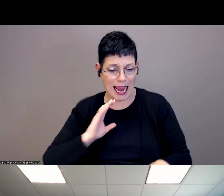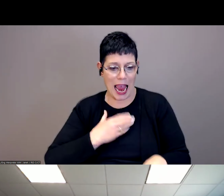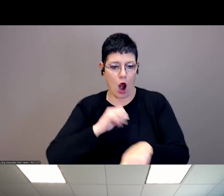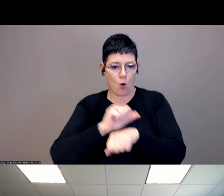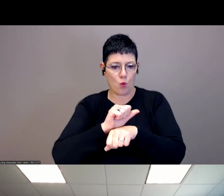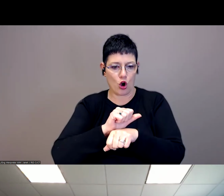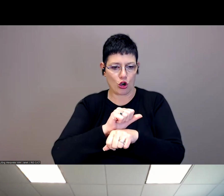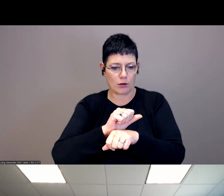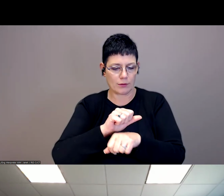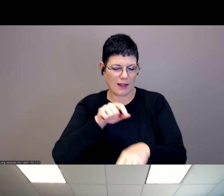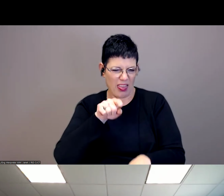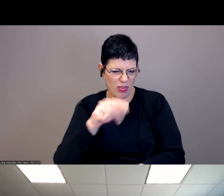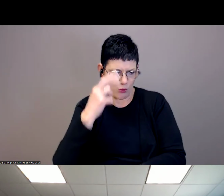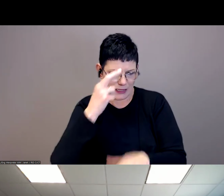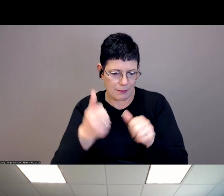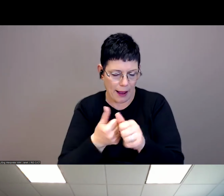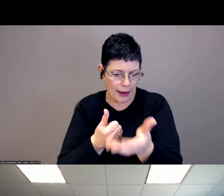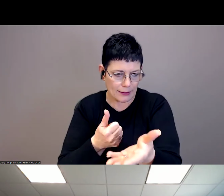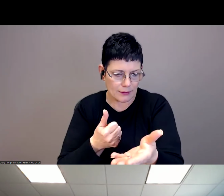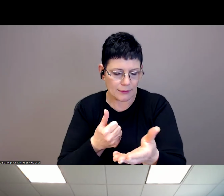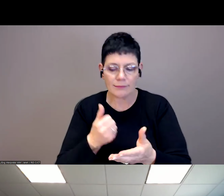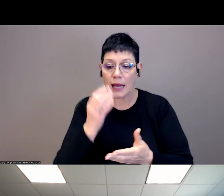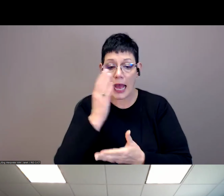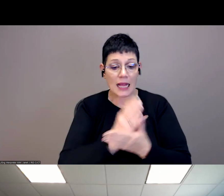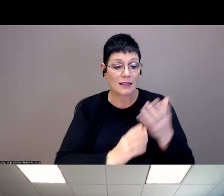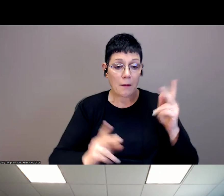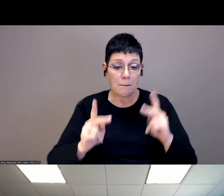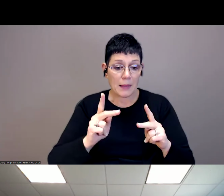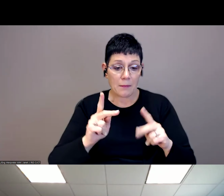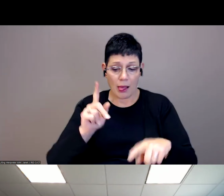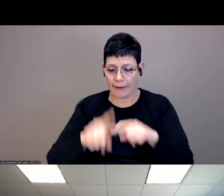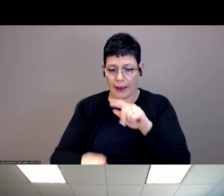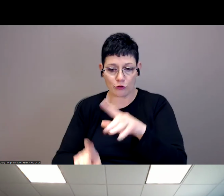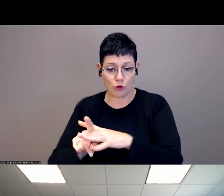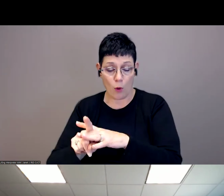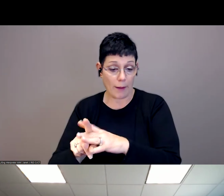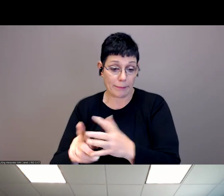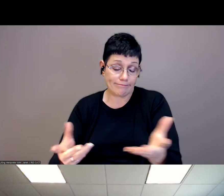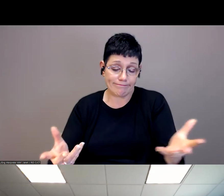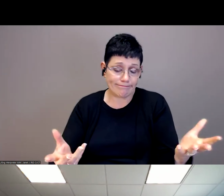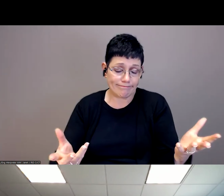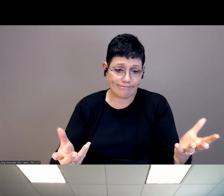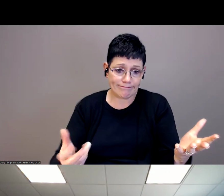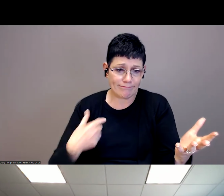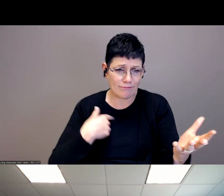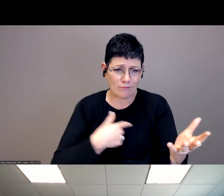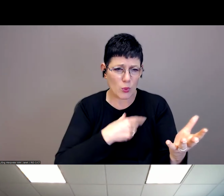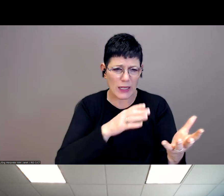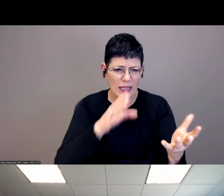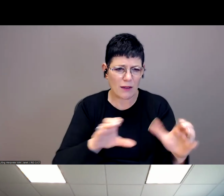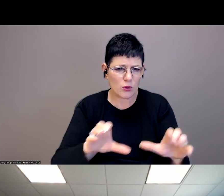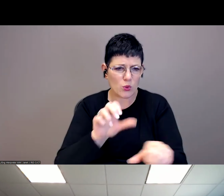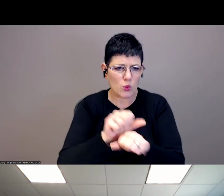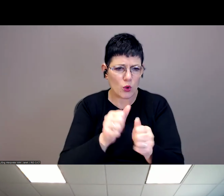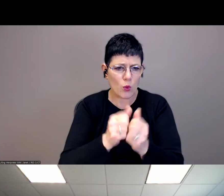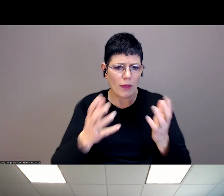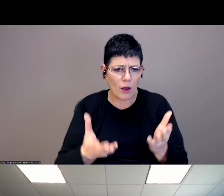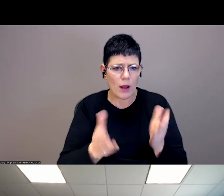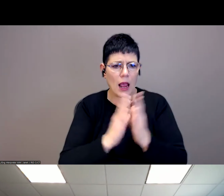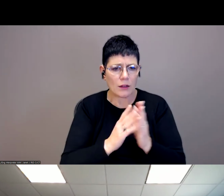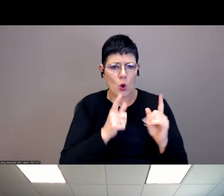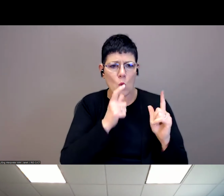about the people that can't. And we never do work without asking who